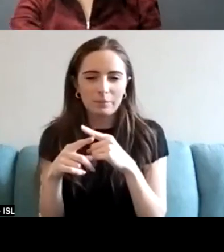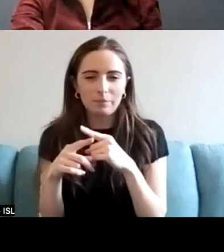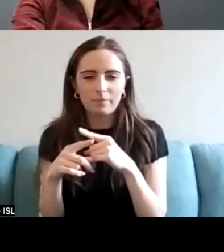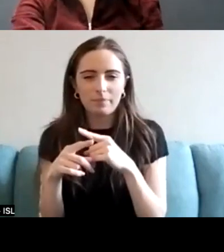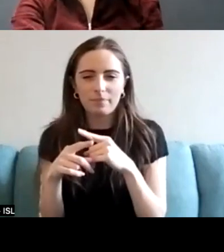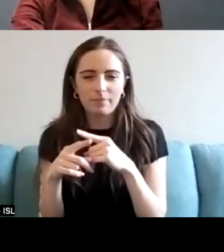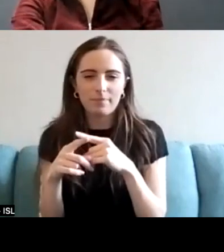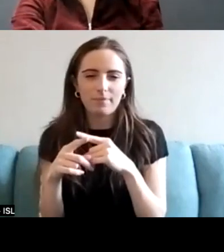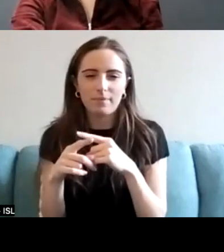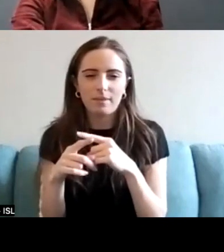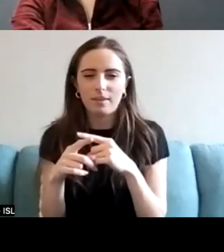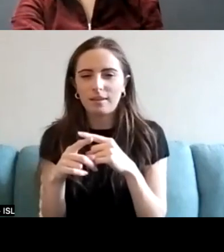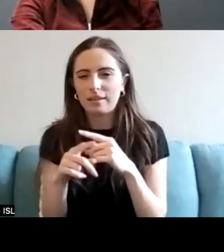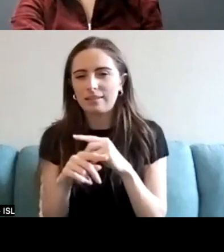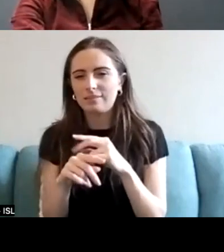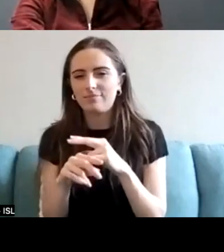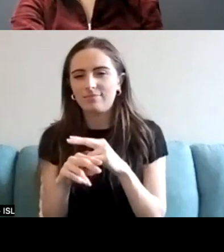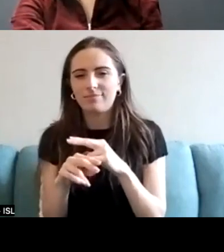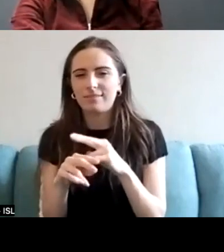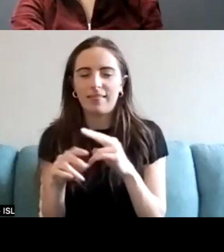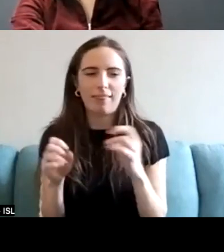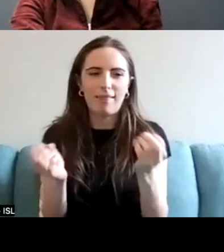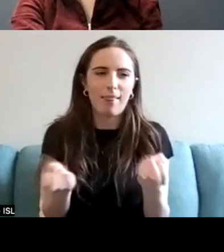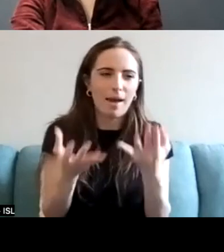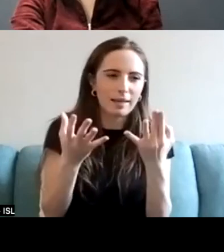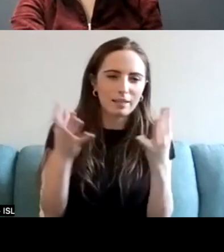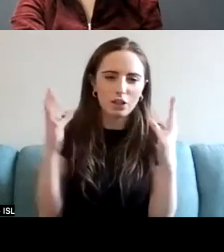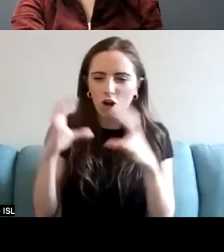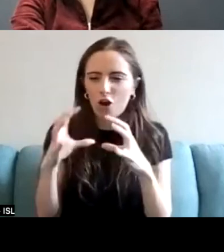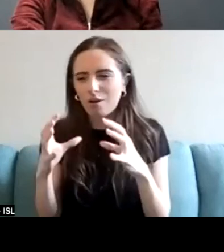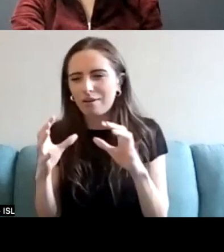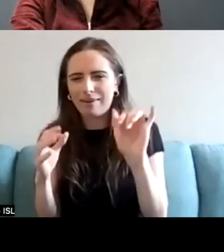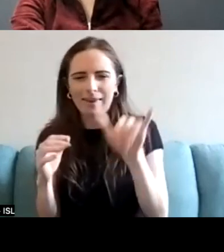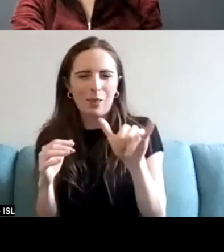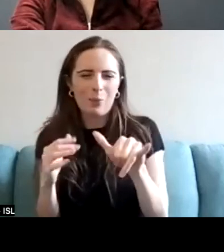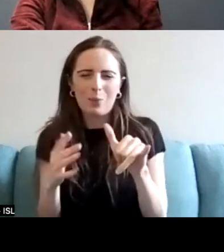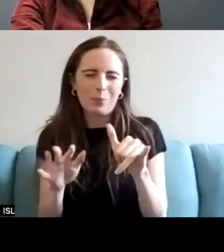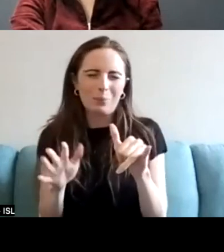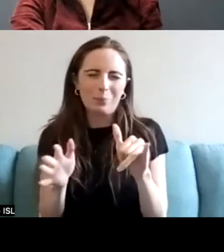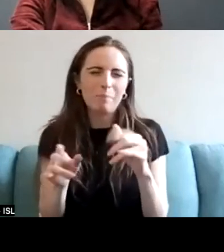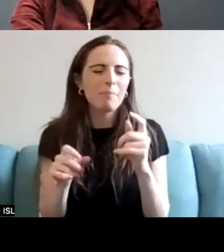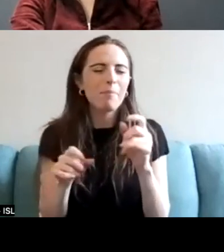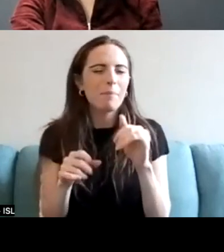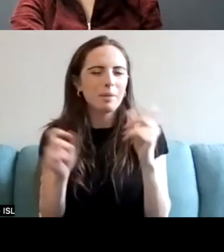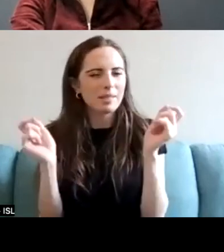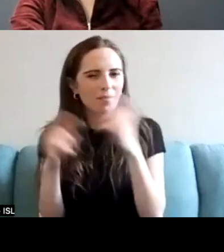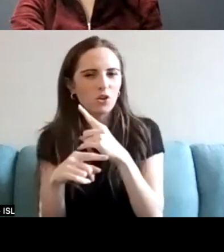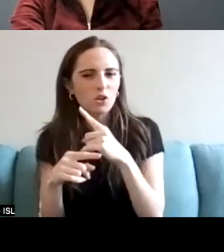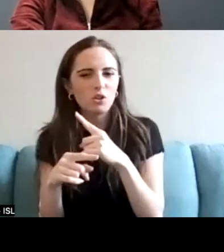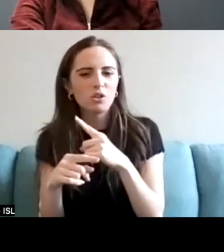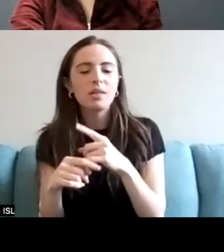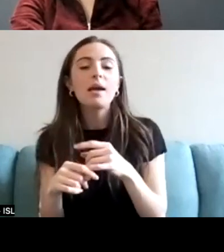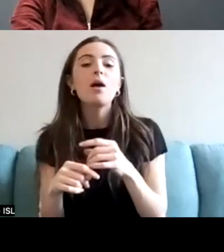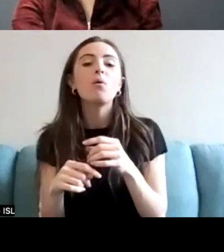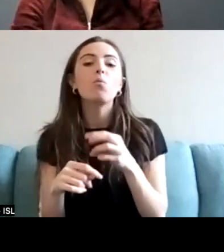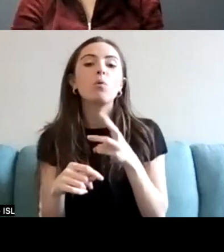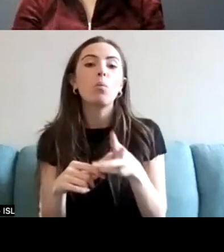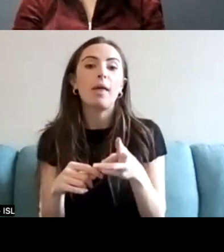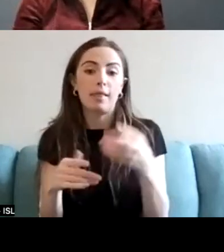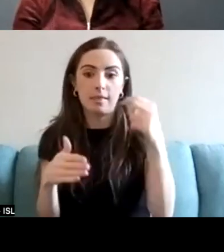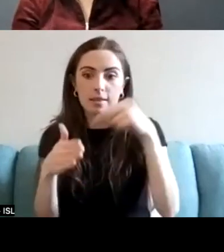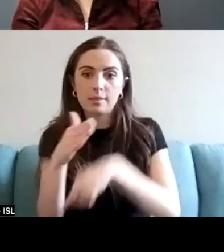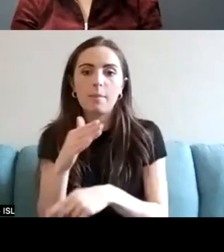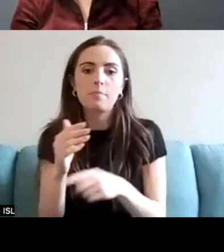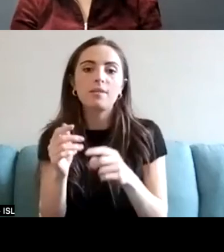just the color itself, it's the lightness and the darkness of the color. And I go into more detail in that in our full training, basically.